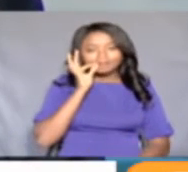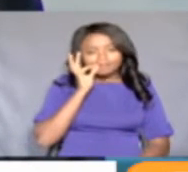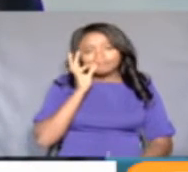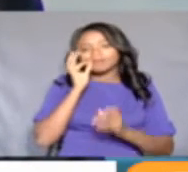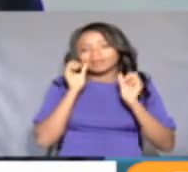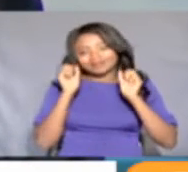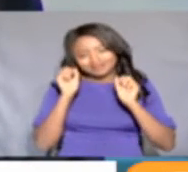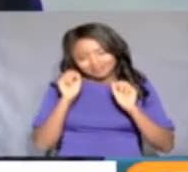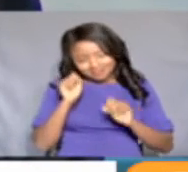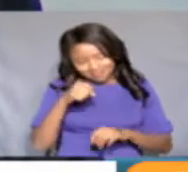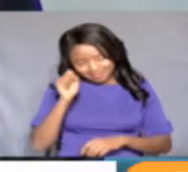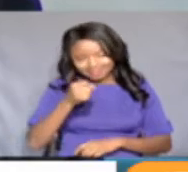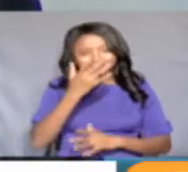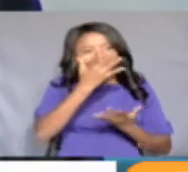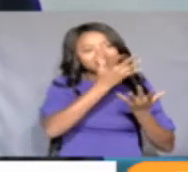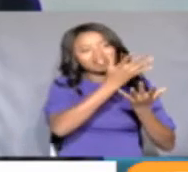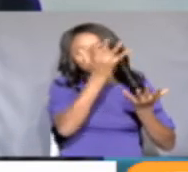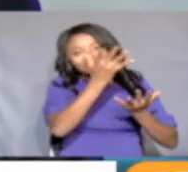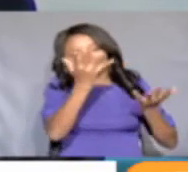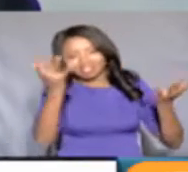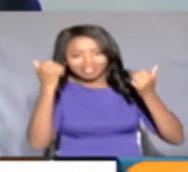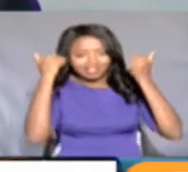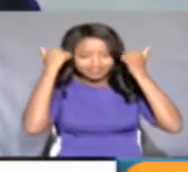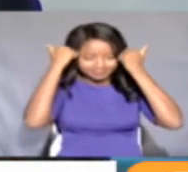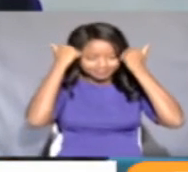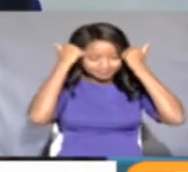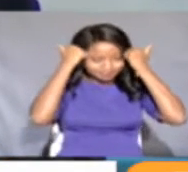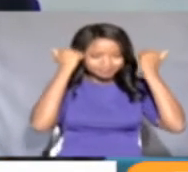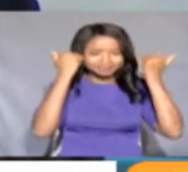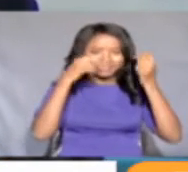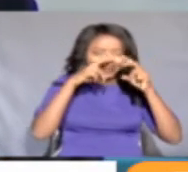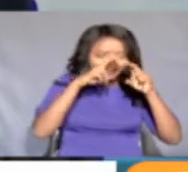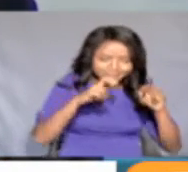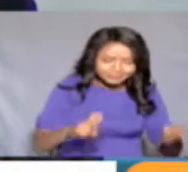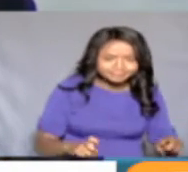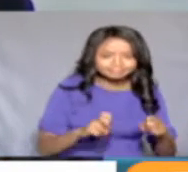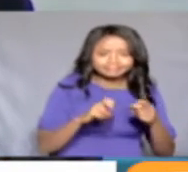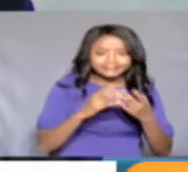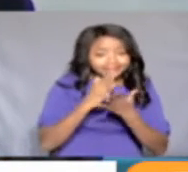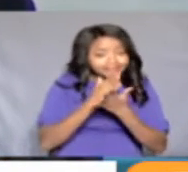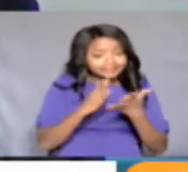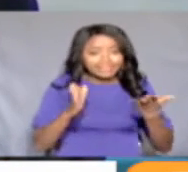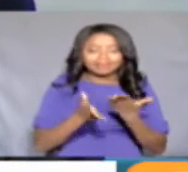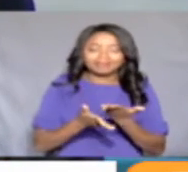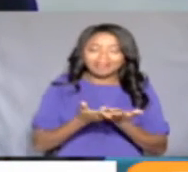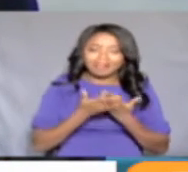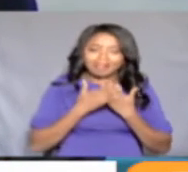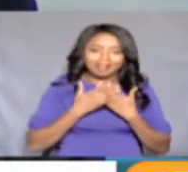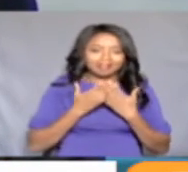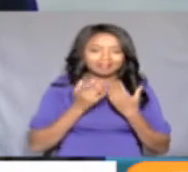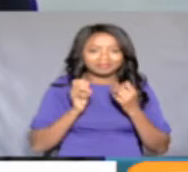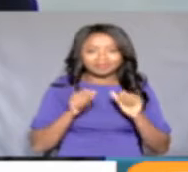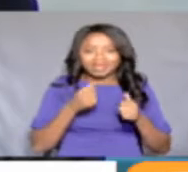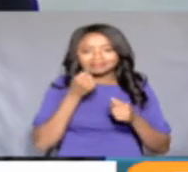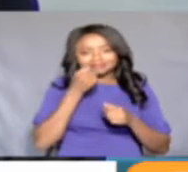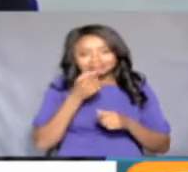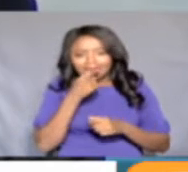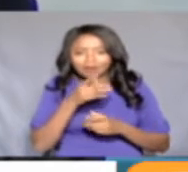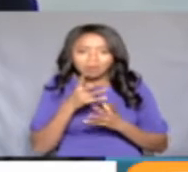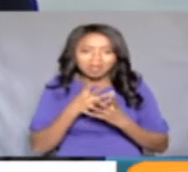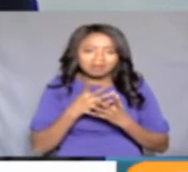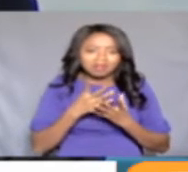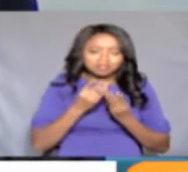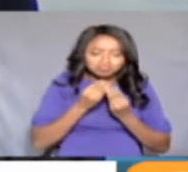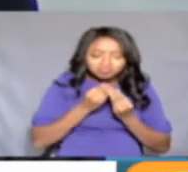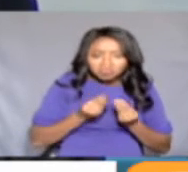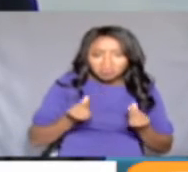studied extensively. Some cannabis is used. Some of the extracts are used for treatment. It can be used as an antiemetic. Some